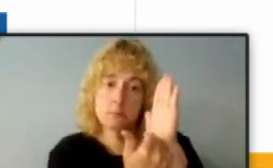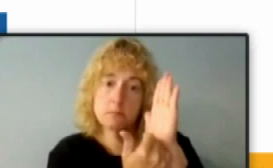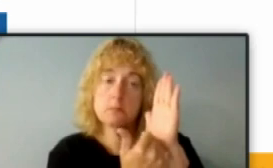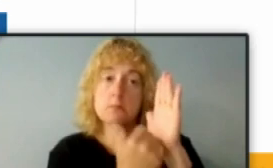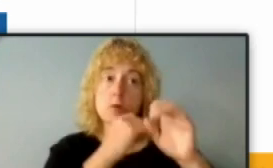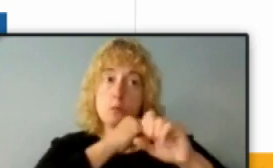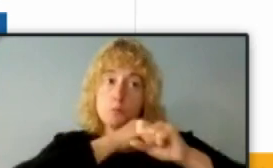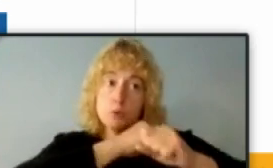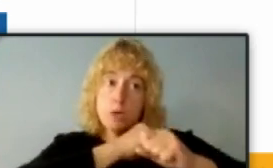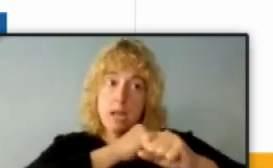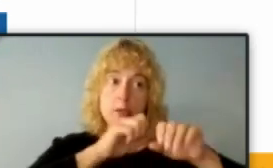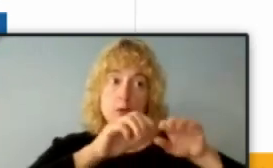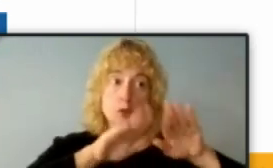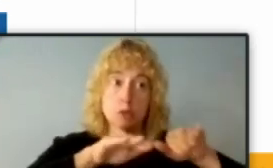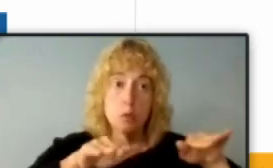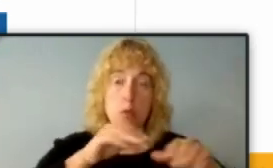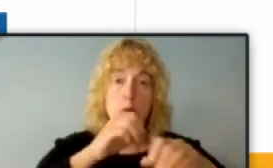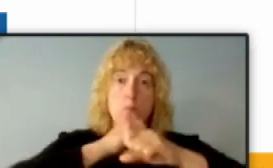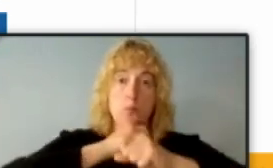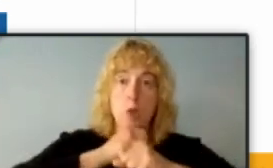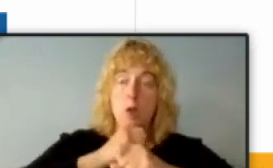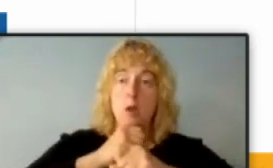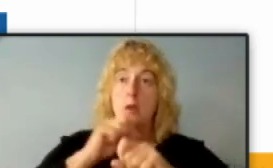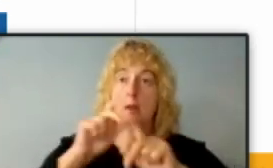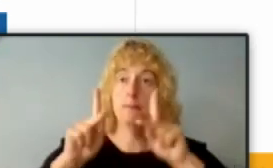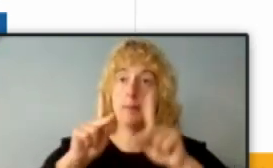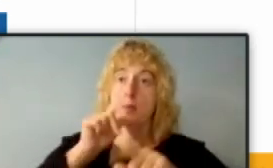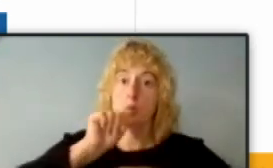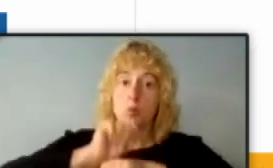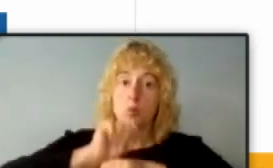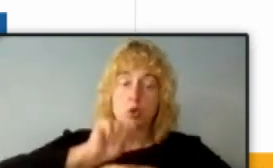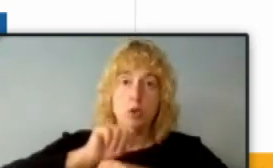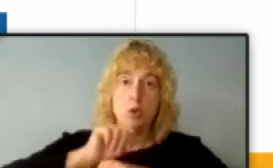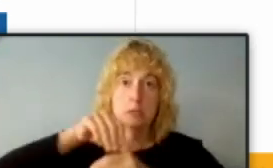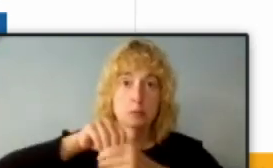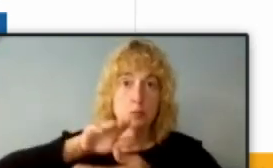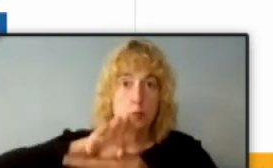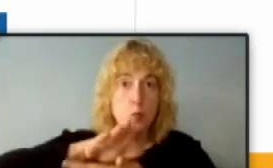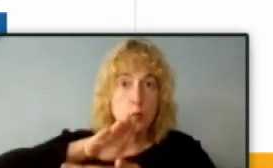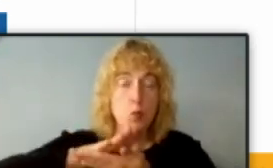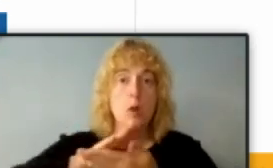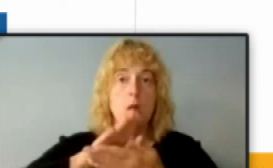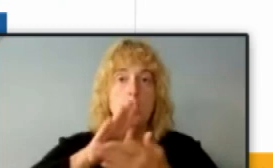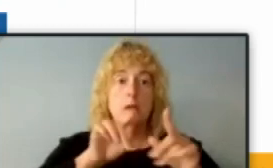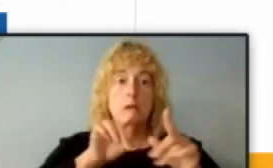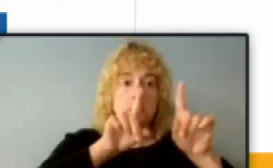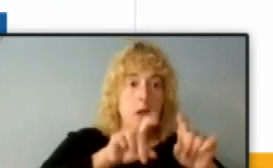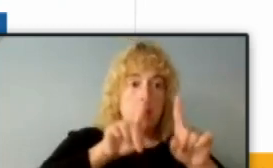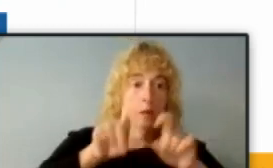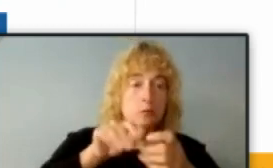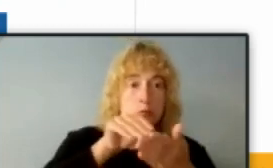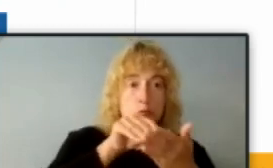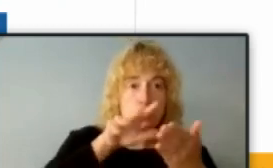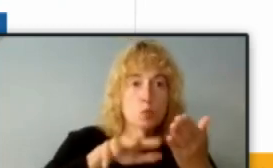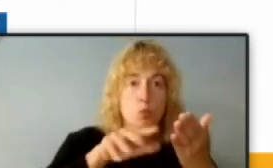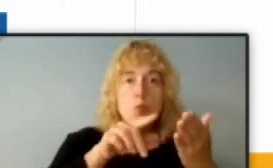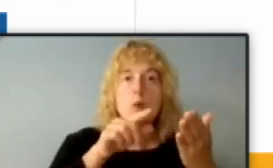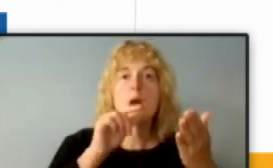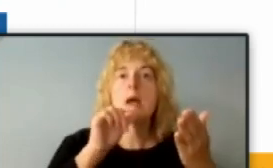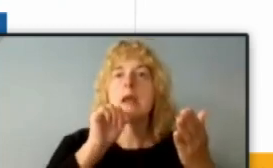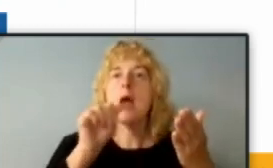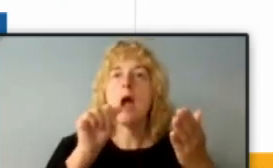protecting children and employees, screening students and employees, and this is not involving testing, this is